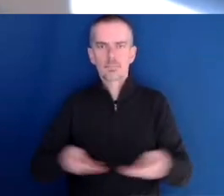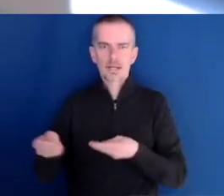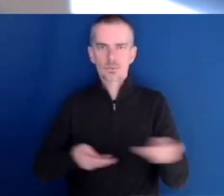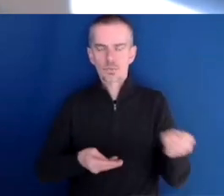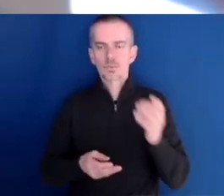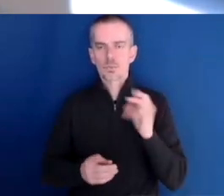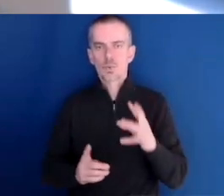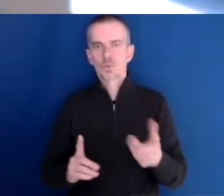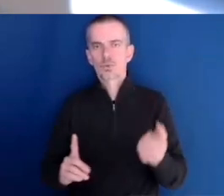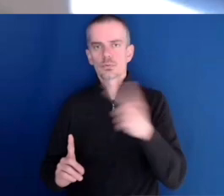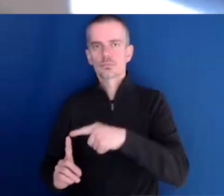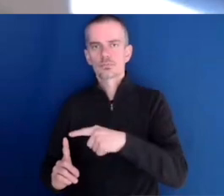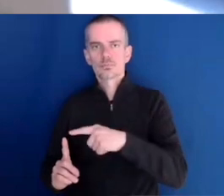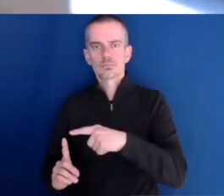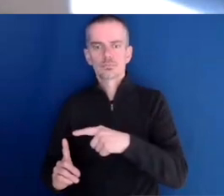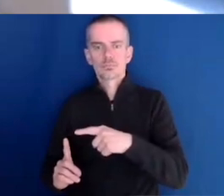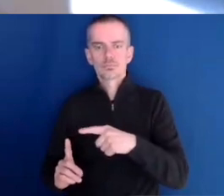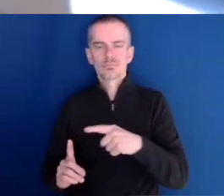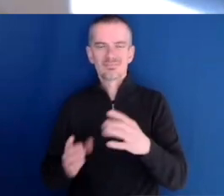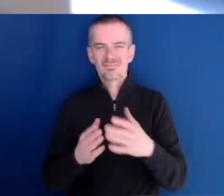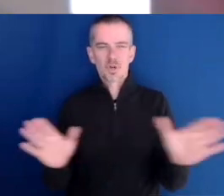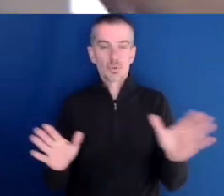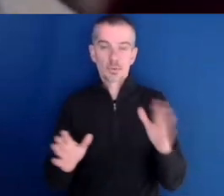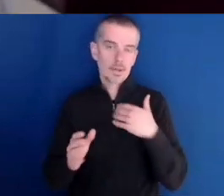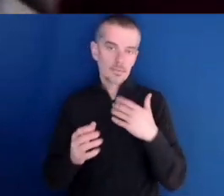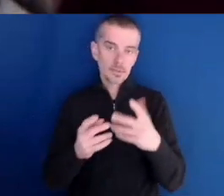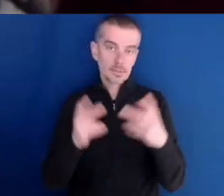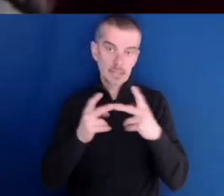or just generally having site visits.